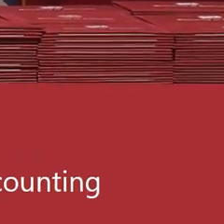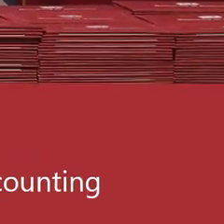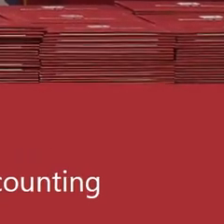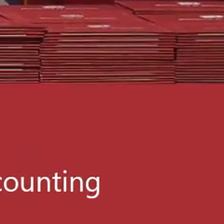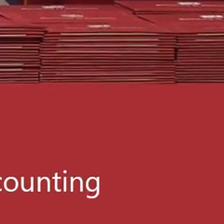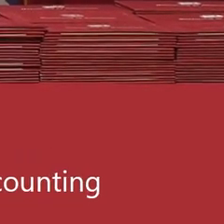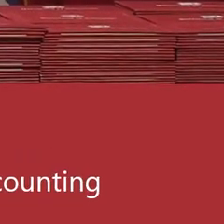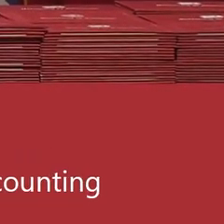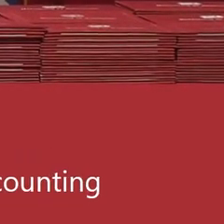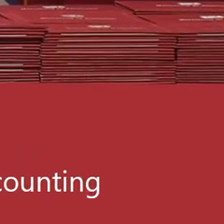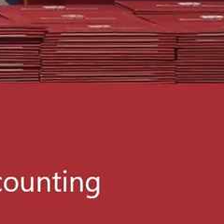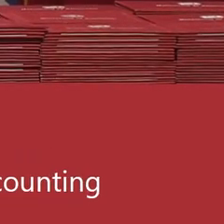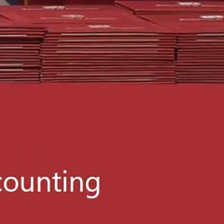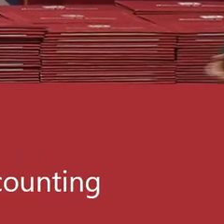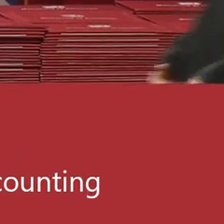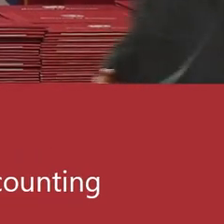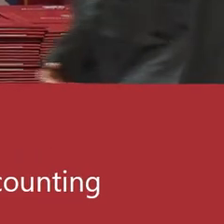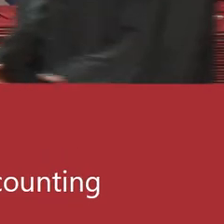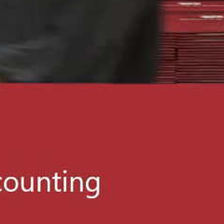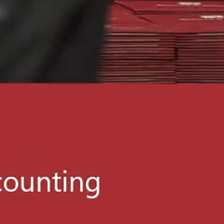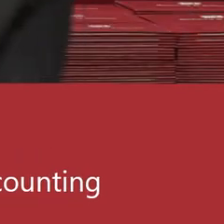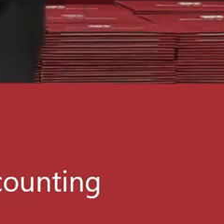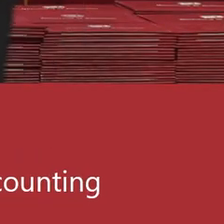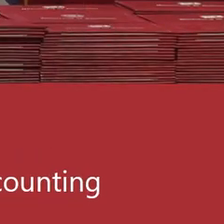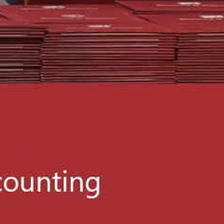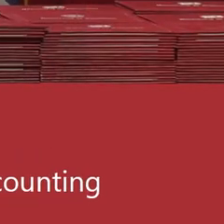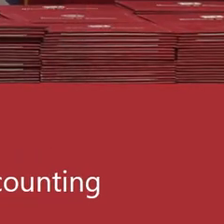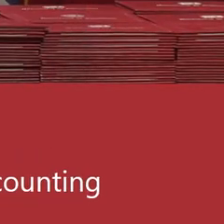Omar Ortiz De La Torre.